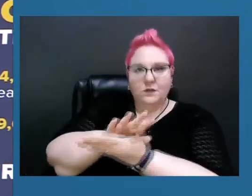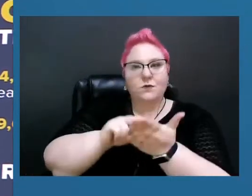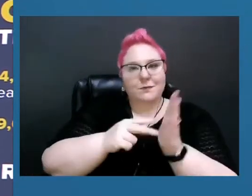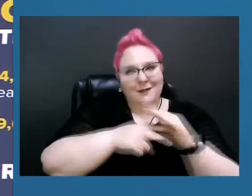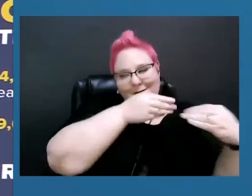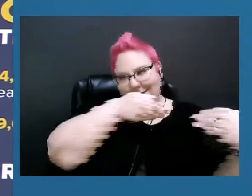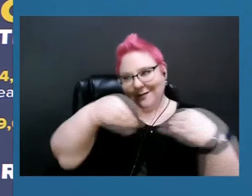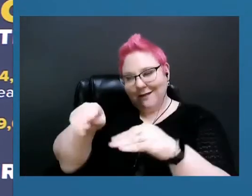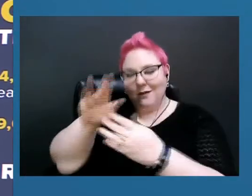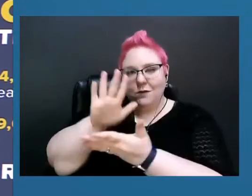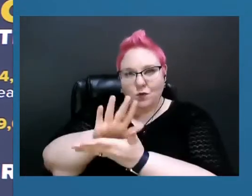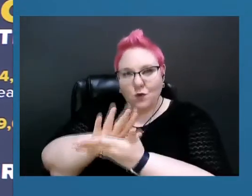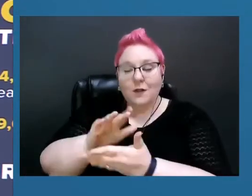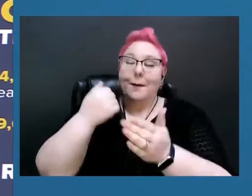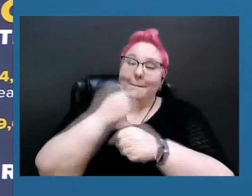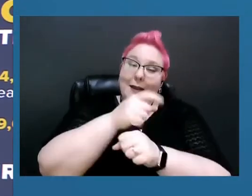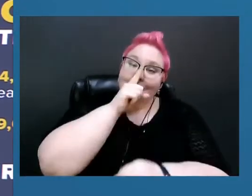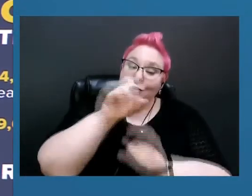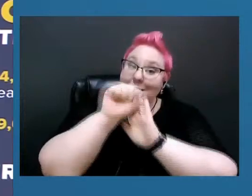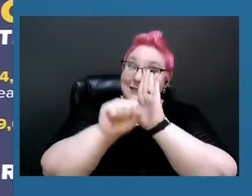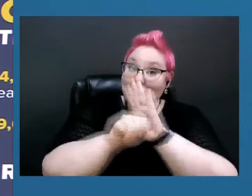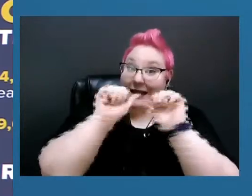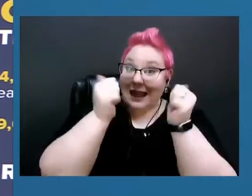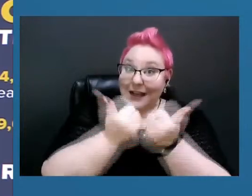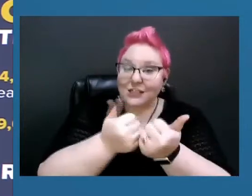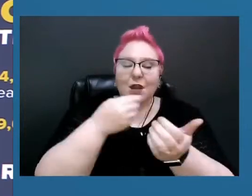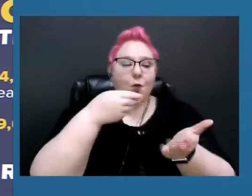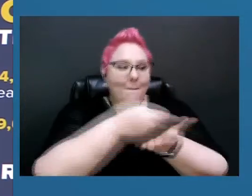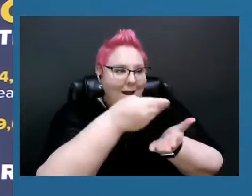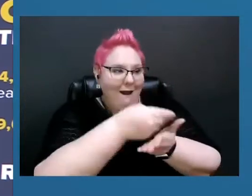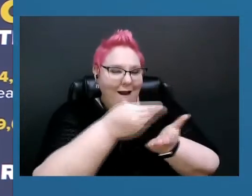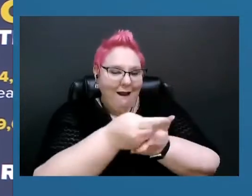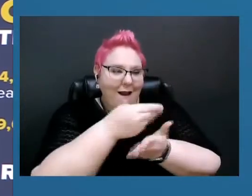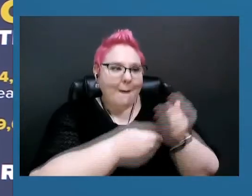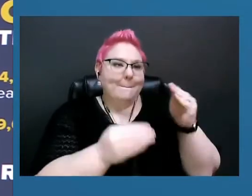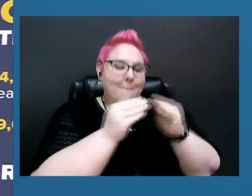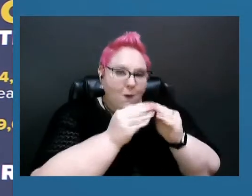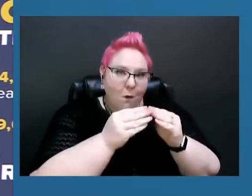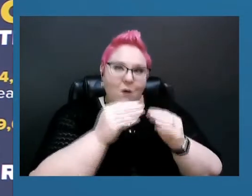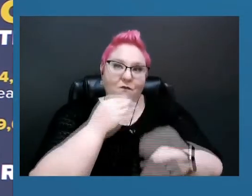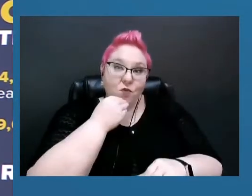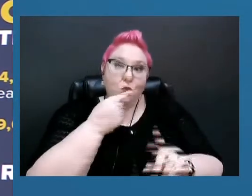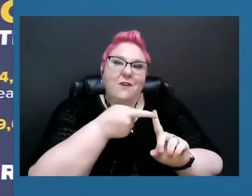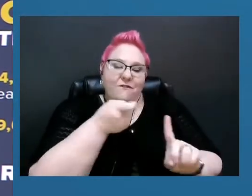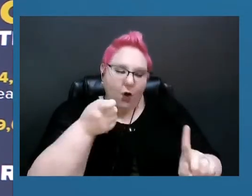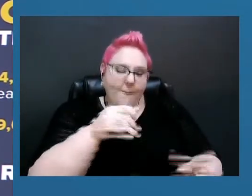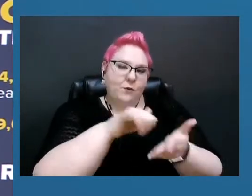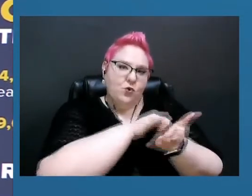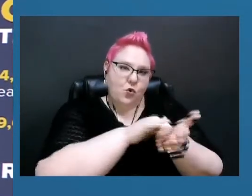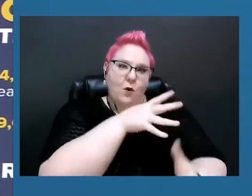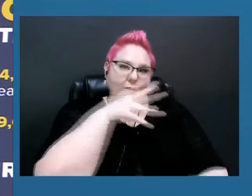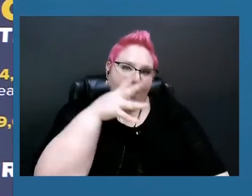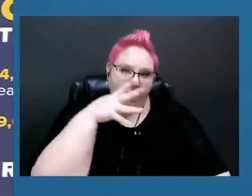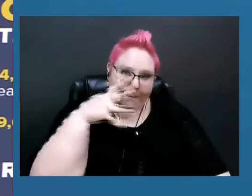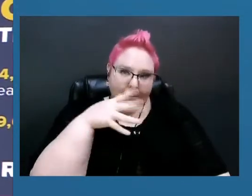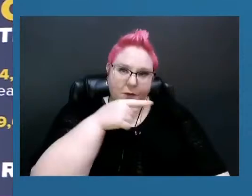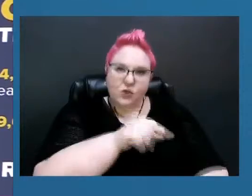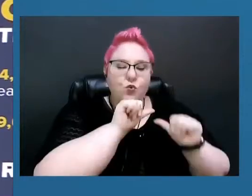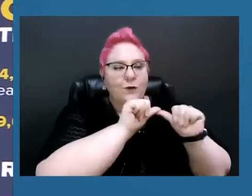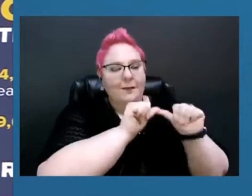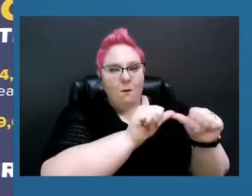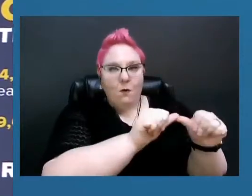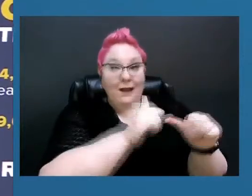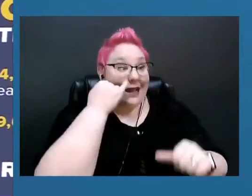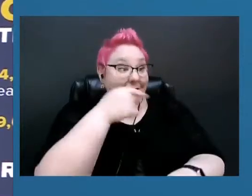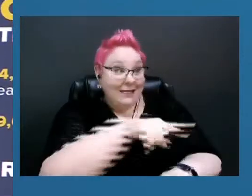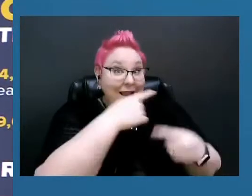our state agencies and everybody buy more food from New York farms to keep them strong and healthy. When they succeed, our